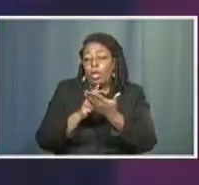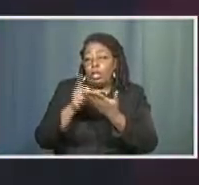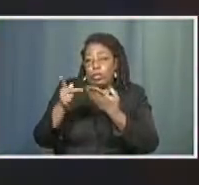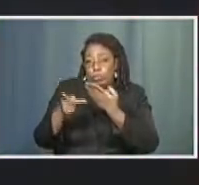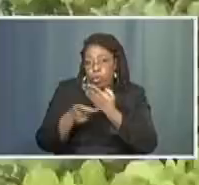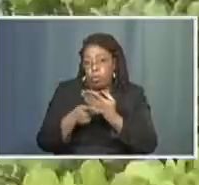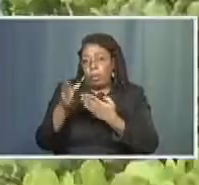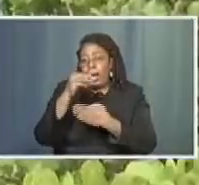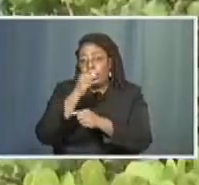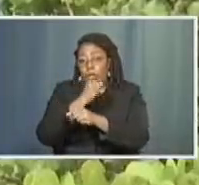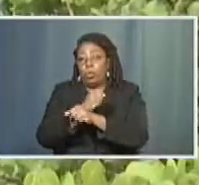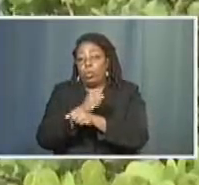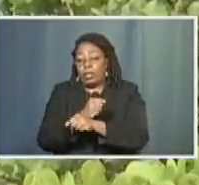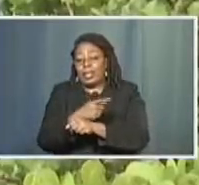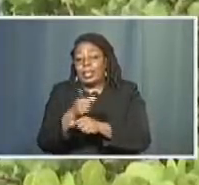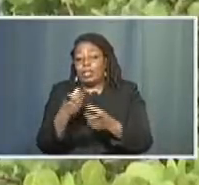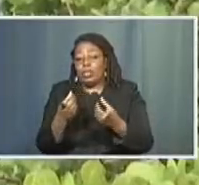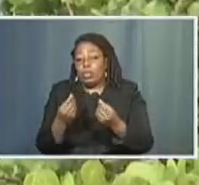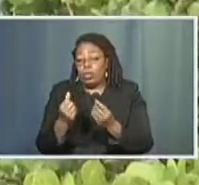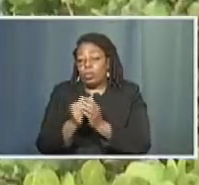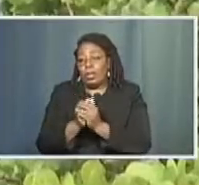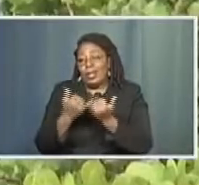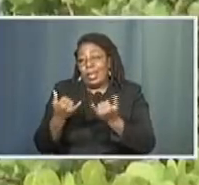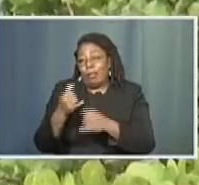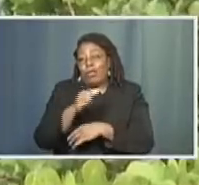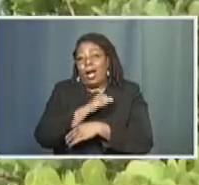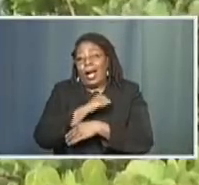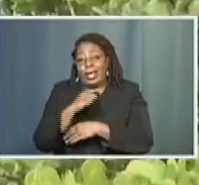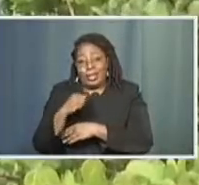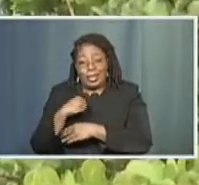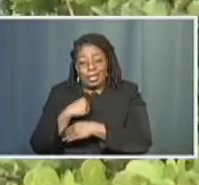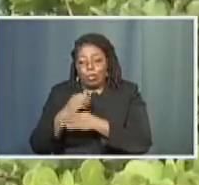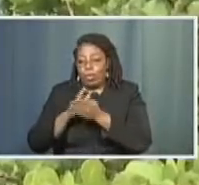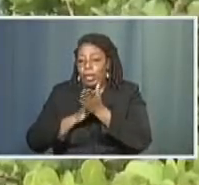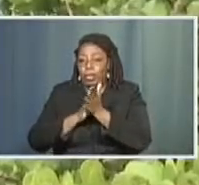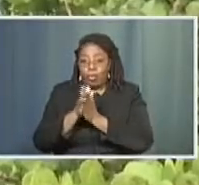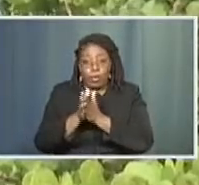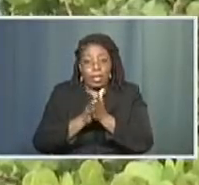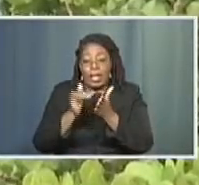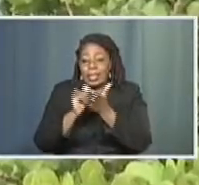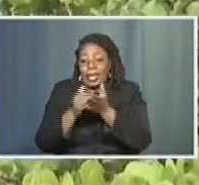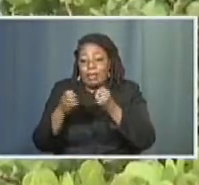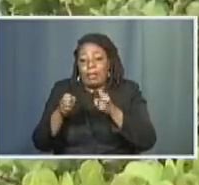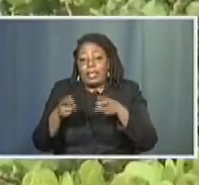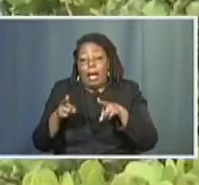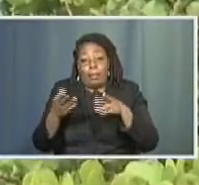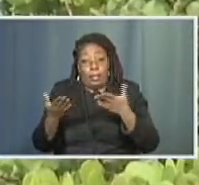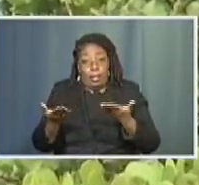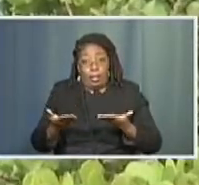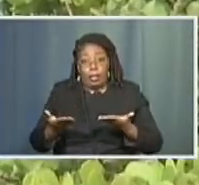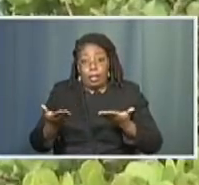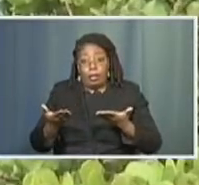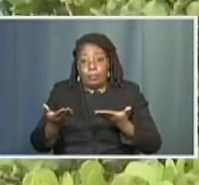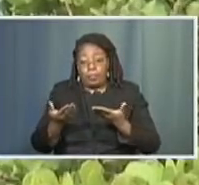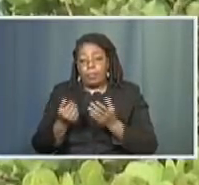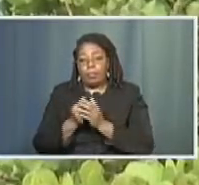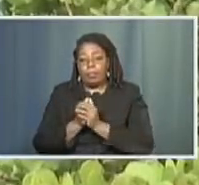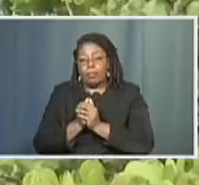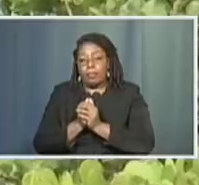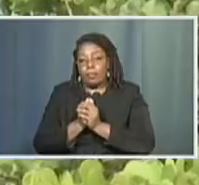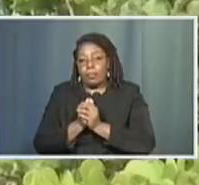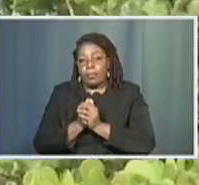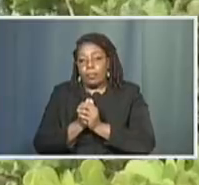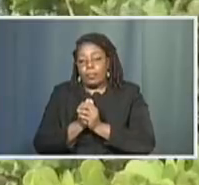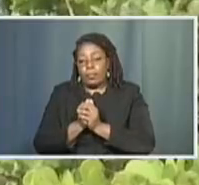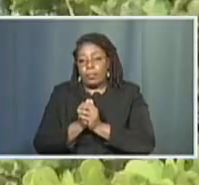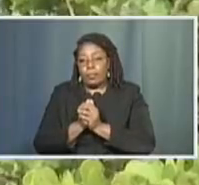all of the good work that they do. So for Atlantis, we are very thrilled that event happens here, and we really value that partnership in